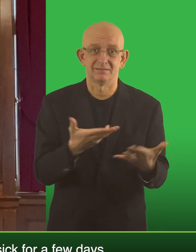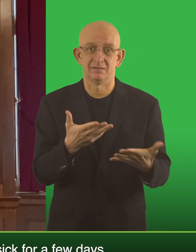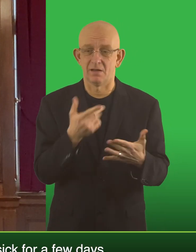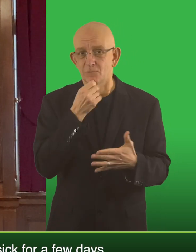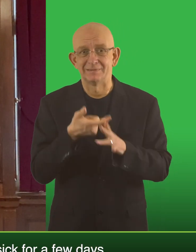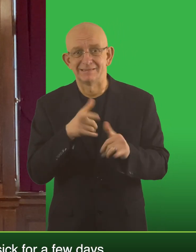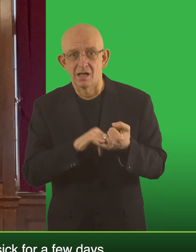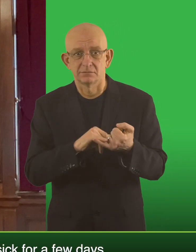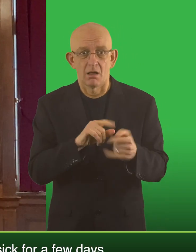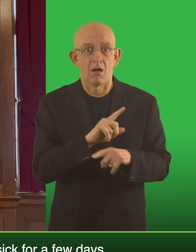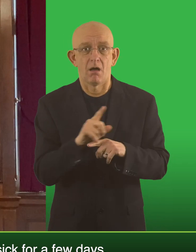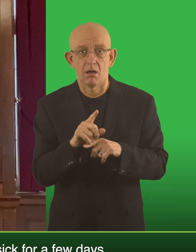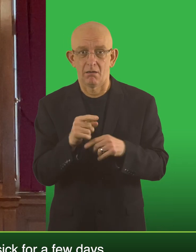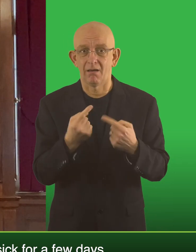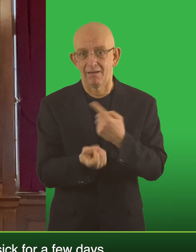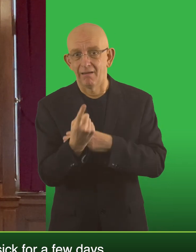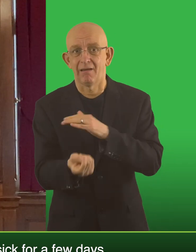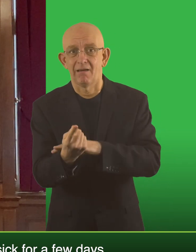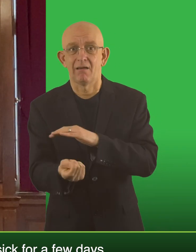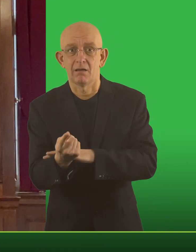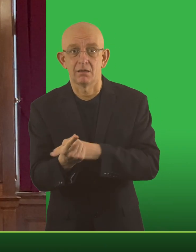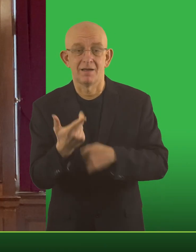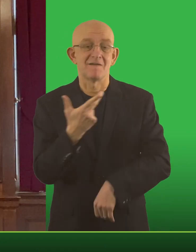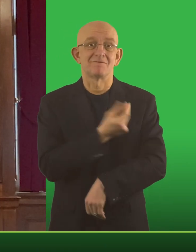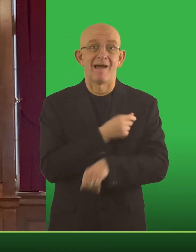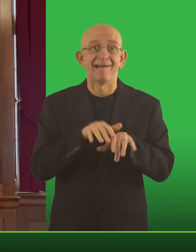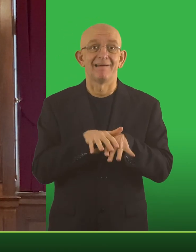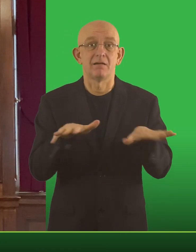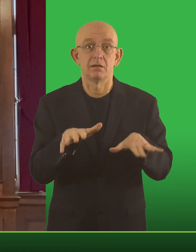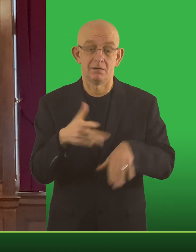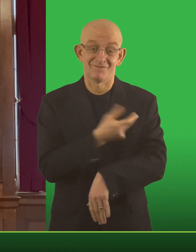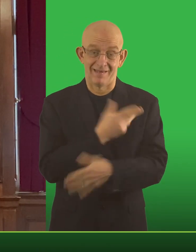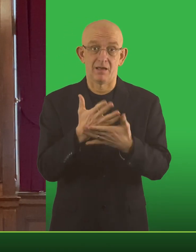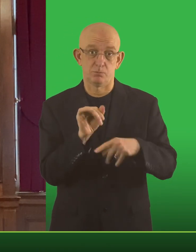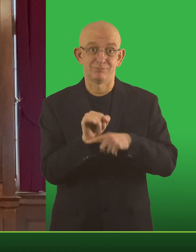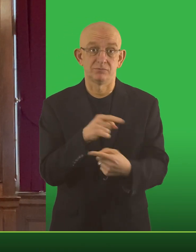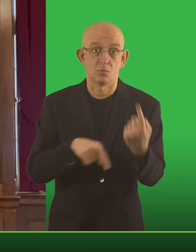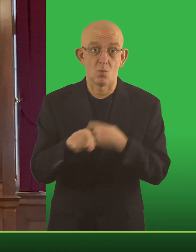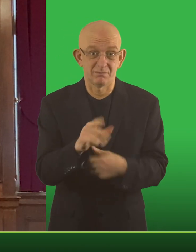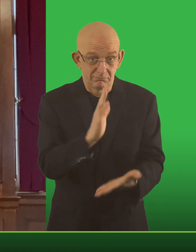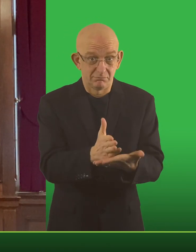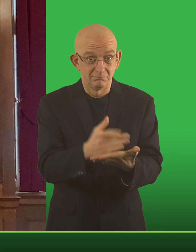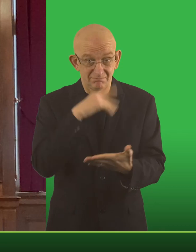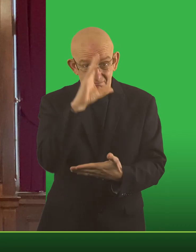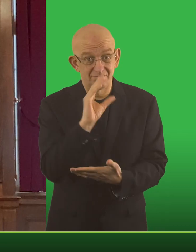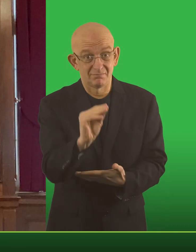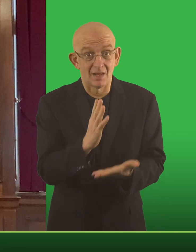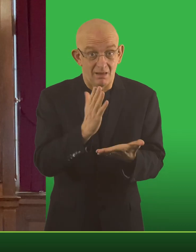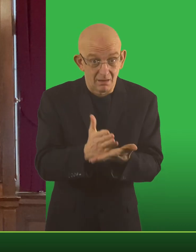days. So and that will continue for some time to come yet. Vaccine coverage. Vaccines are protecting us. There's